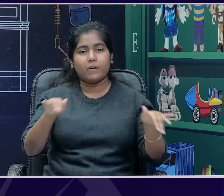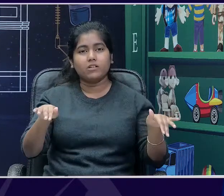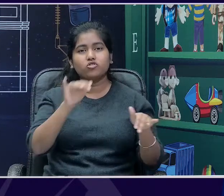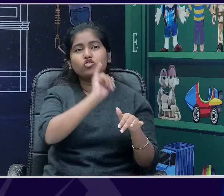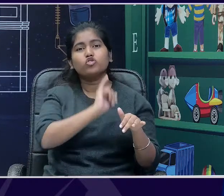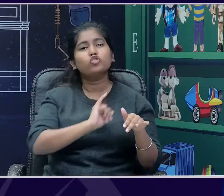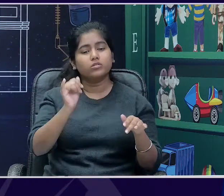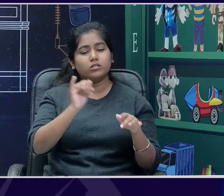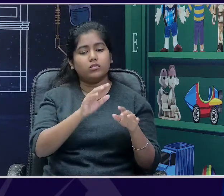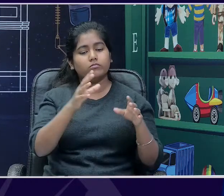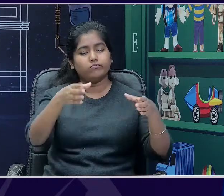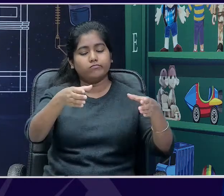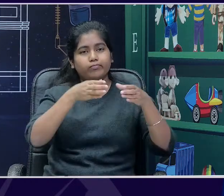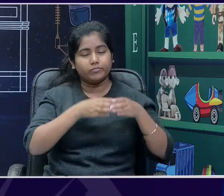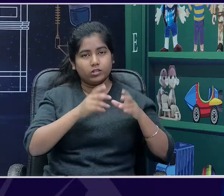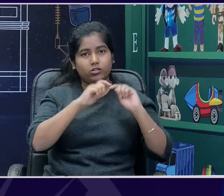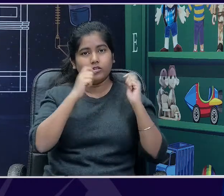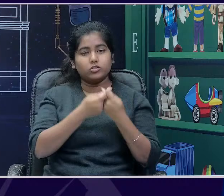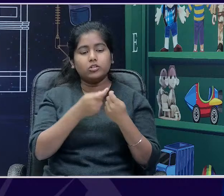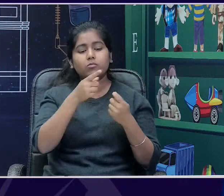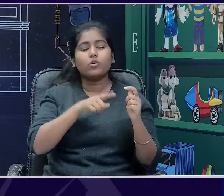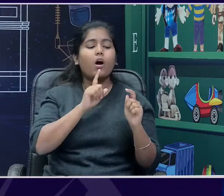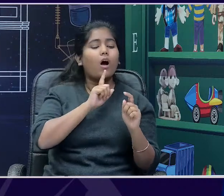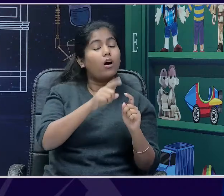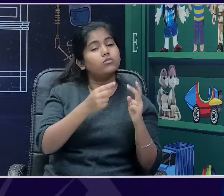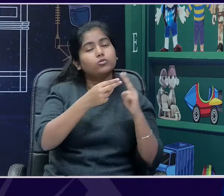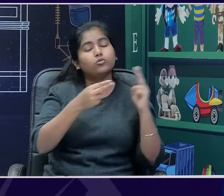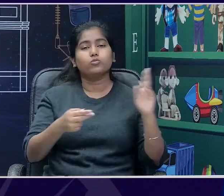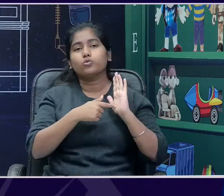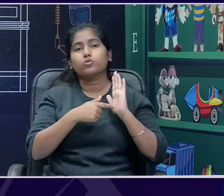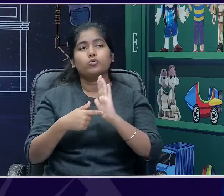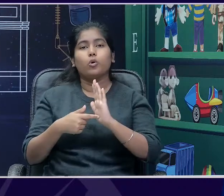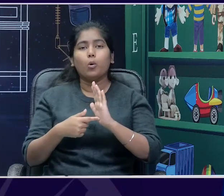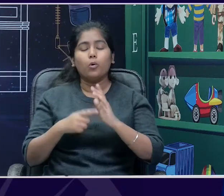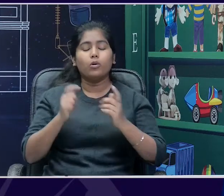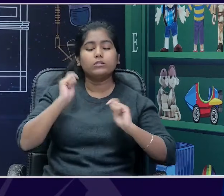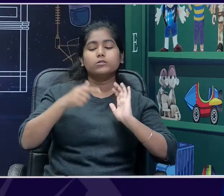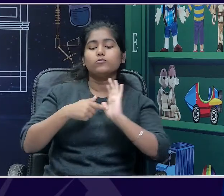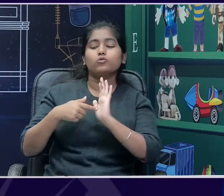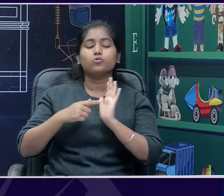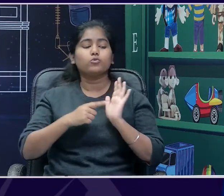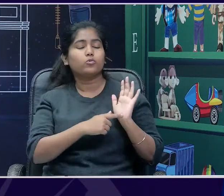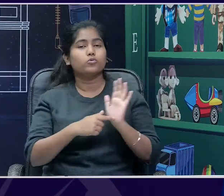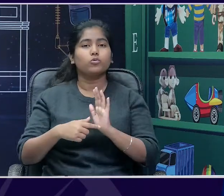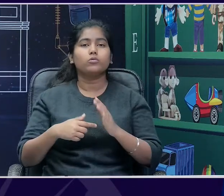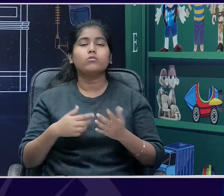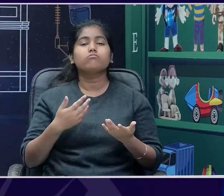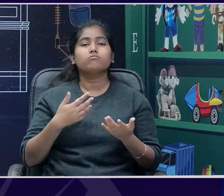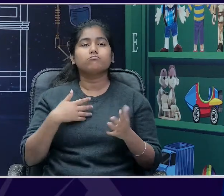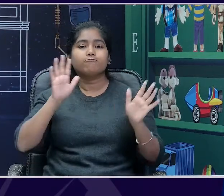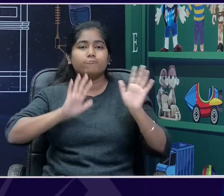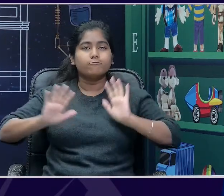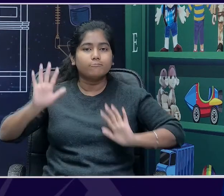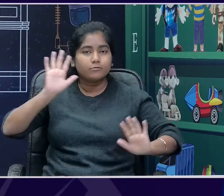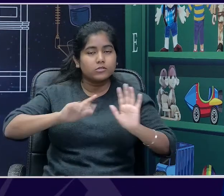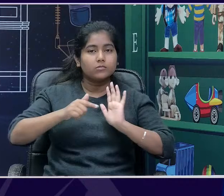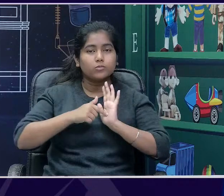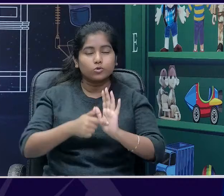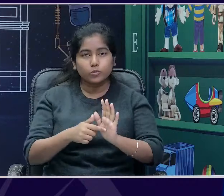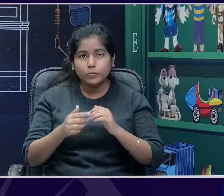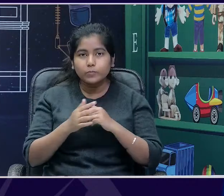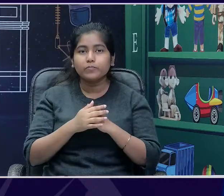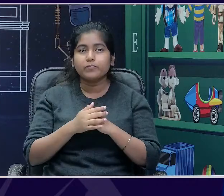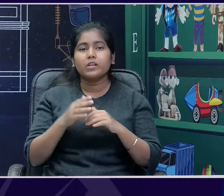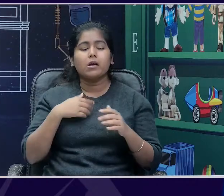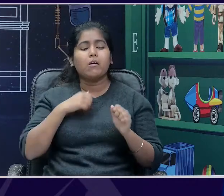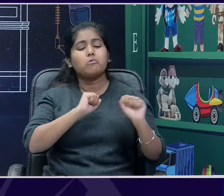and you can ask to present this story, and who can deliver the better one. Yeah. Or the choices.